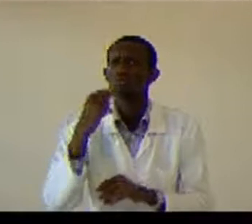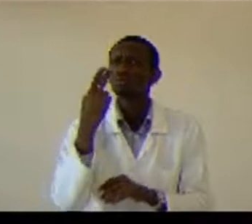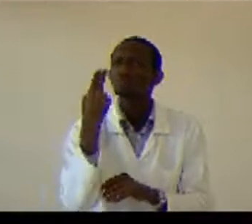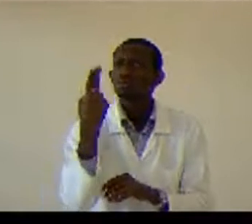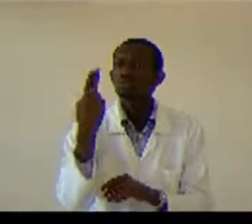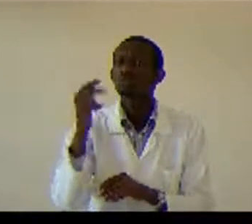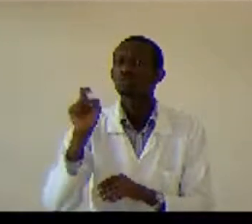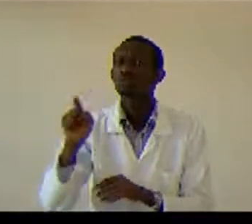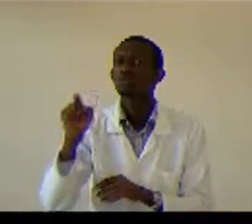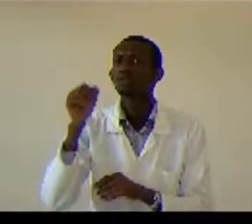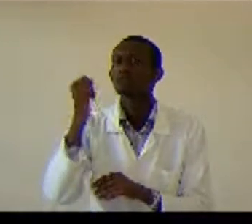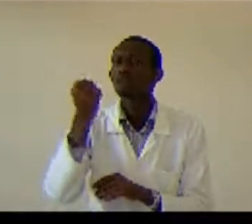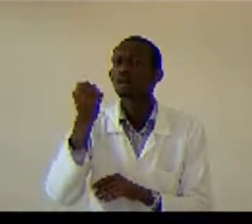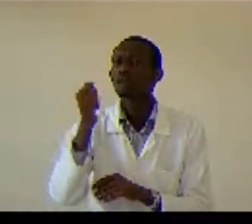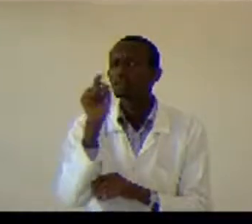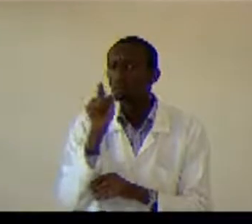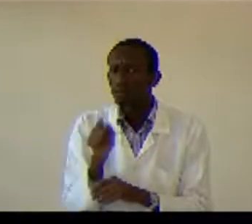2.5 times